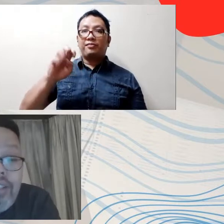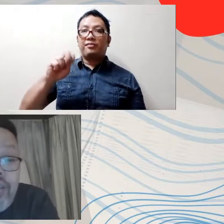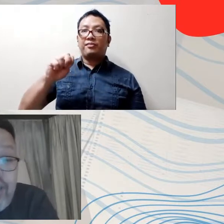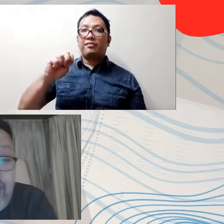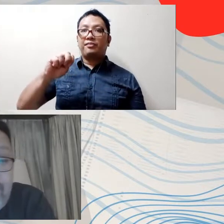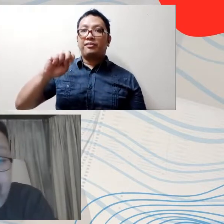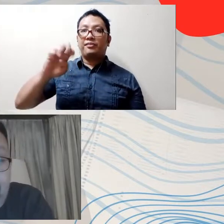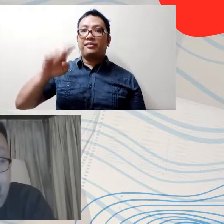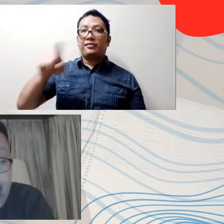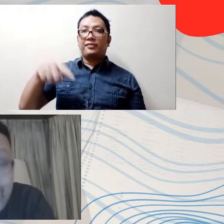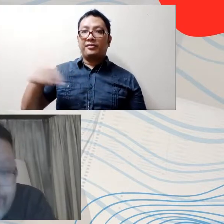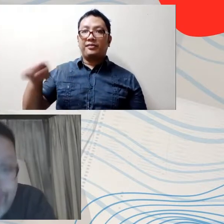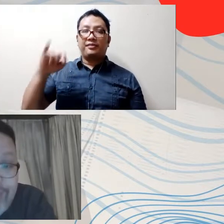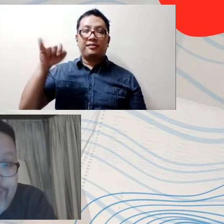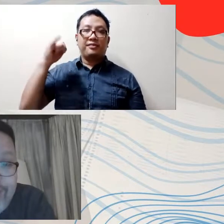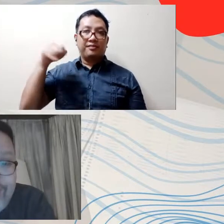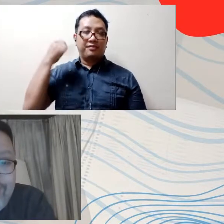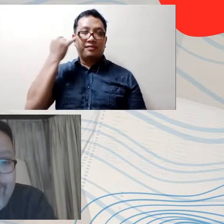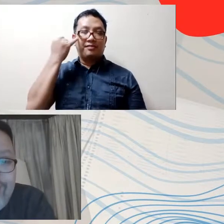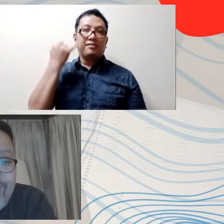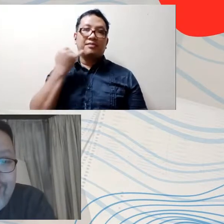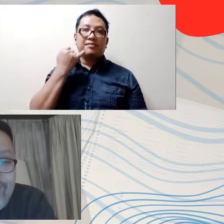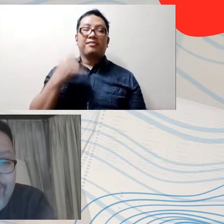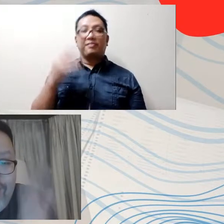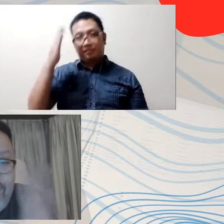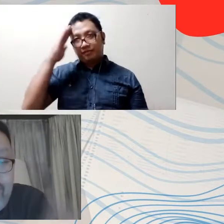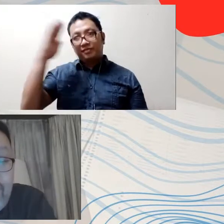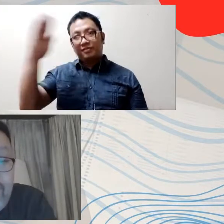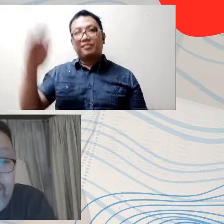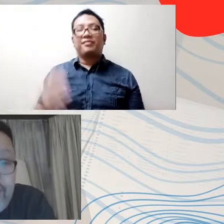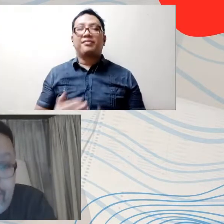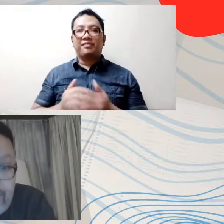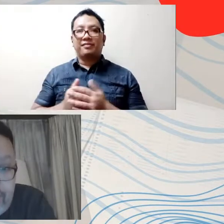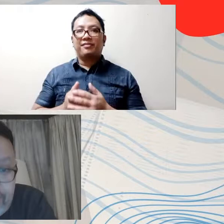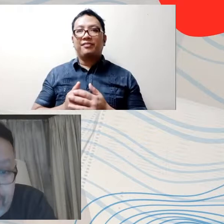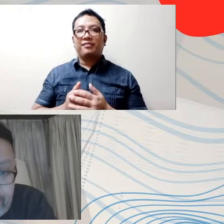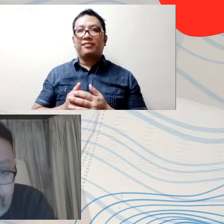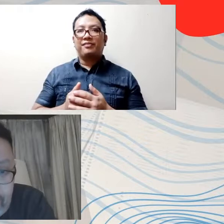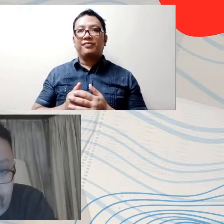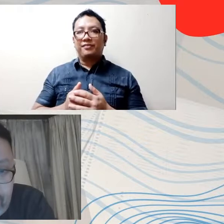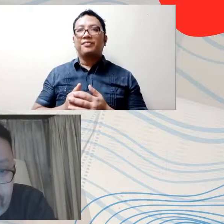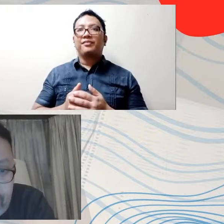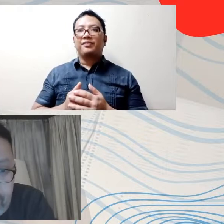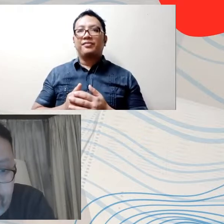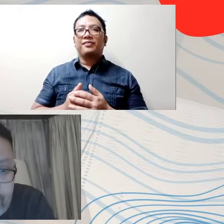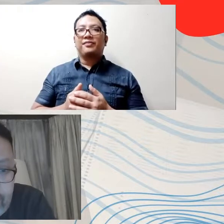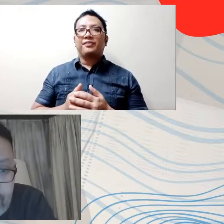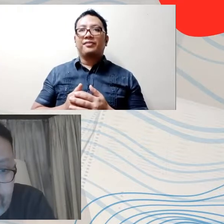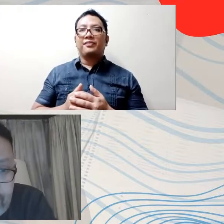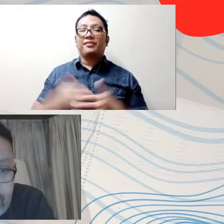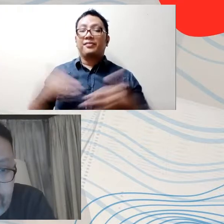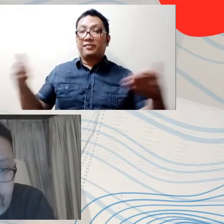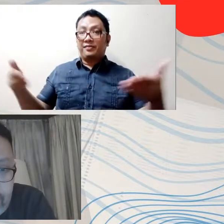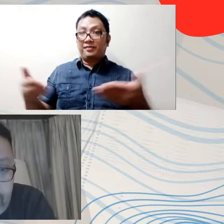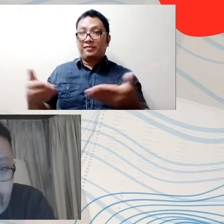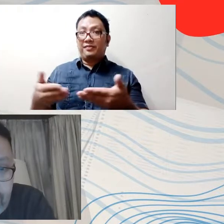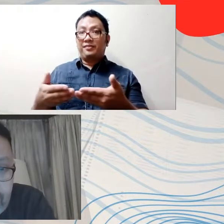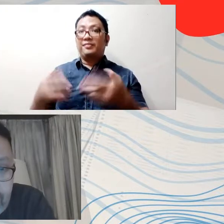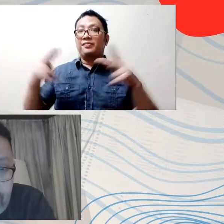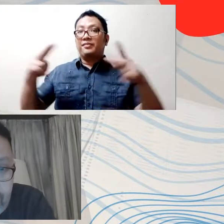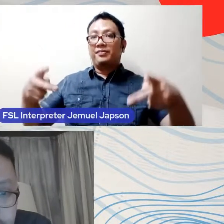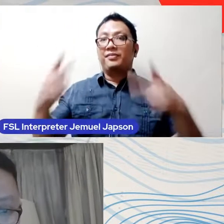Hi, good evening, Hi. Alexa. Hi, sir. Okay. Good evening. Yes. I'll introduce our second